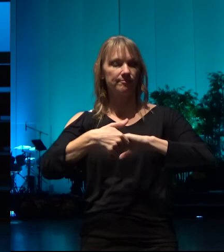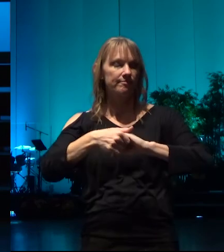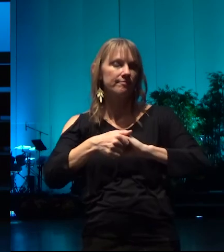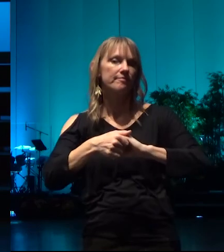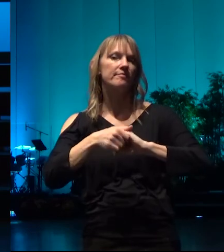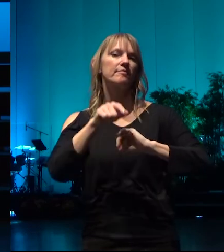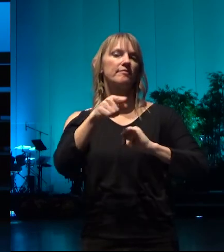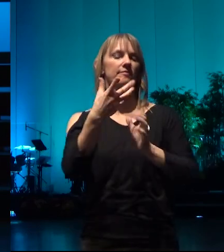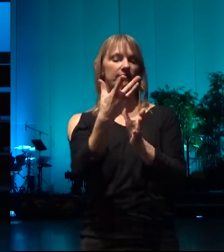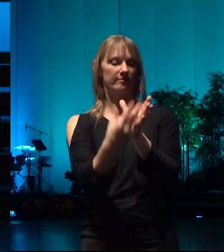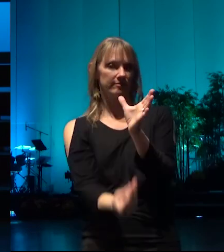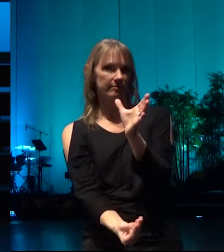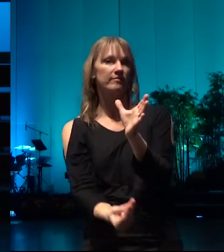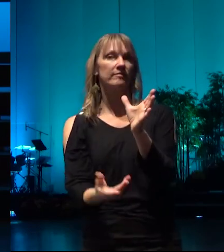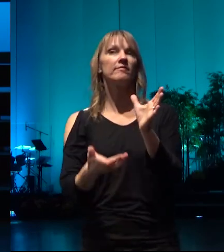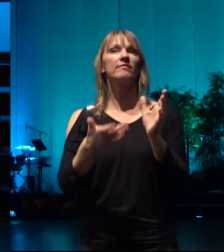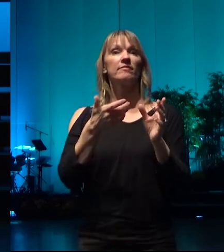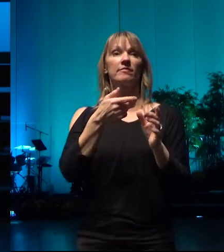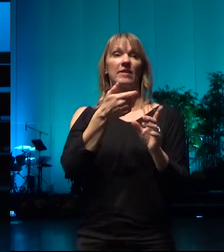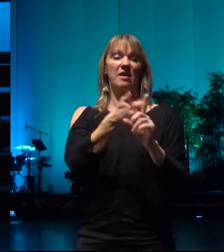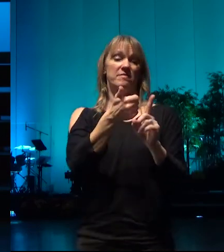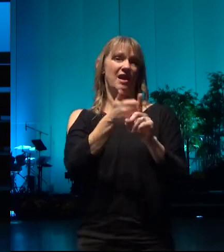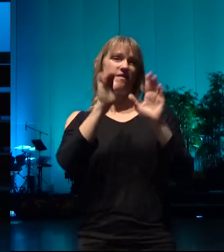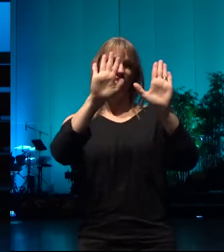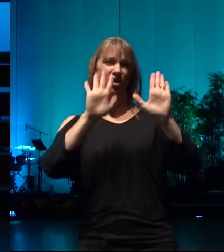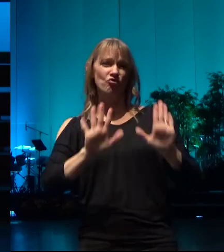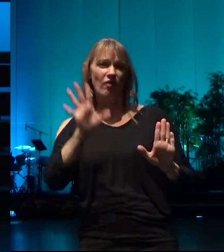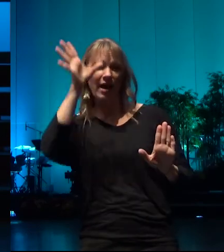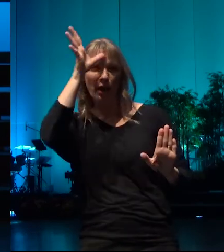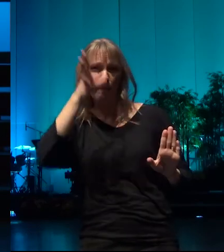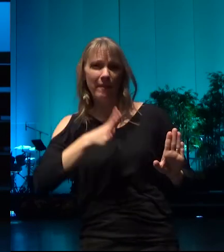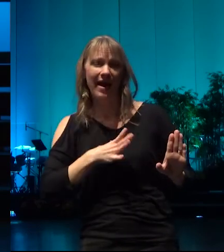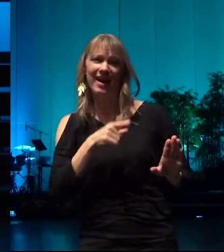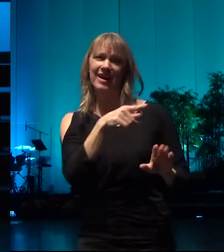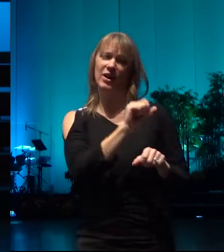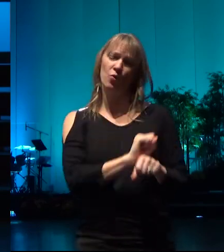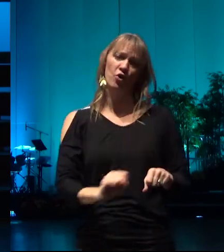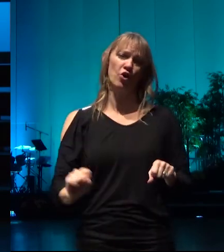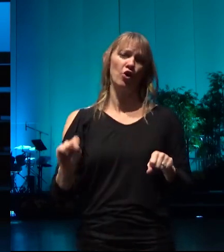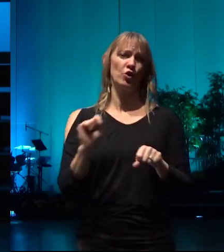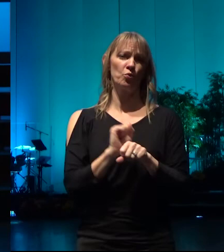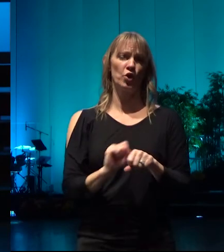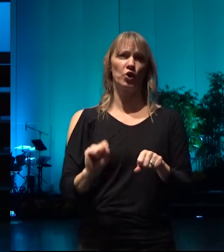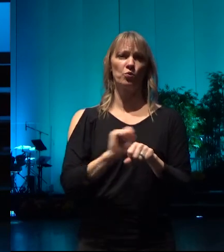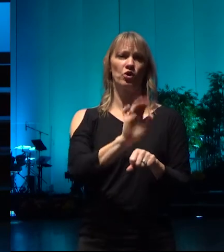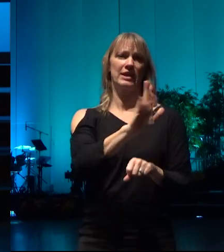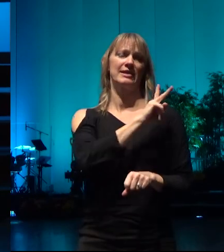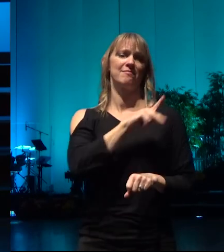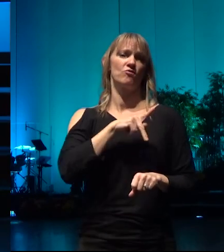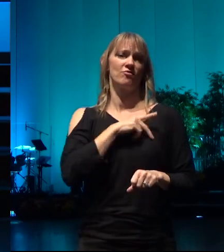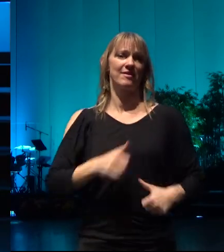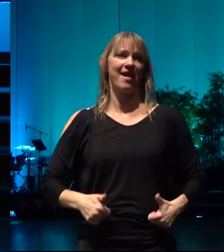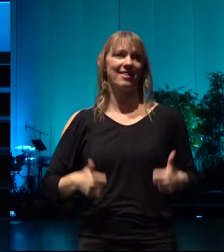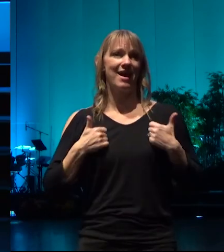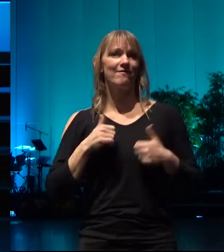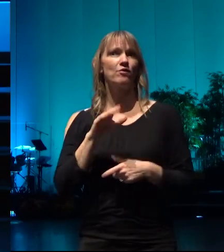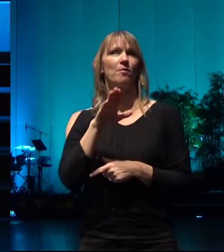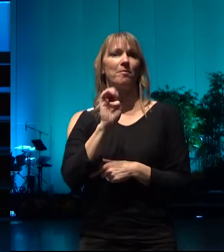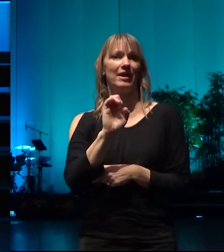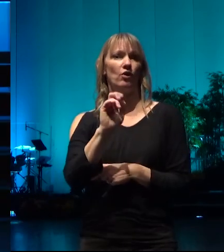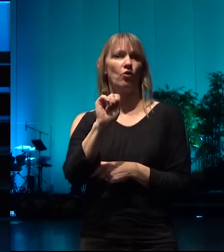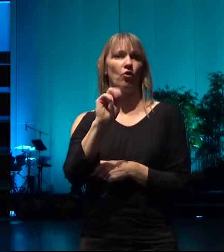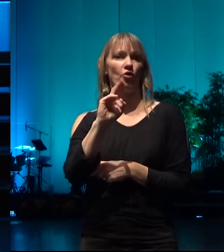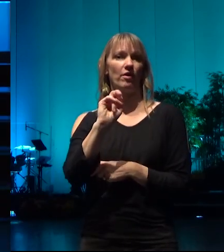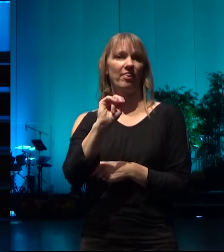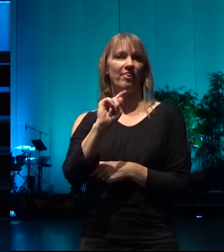to be real, and to open his heart up to her and to me and to all of us in his lifetime. And